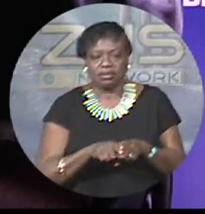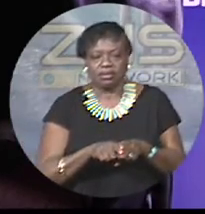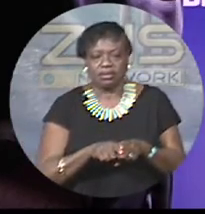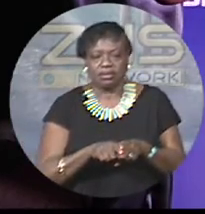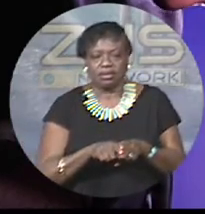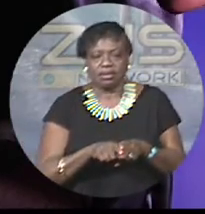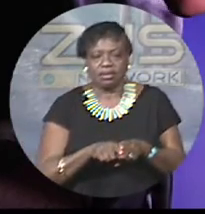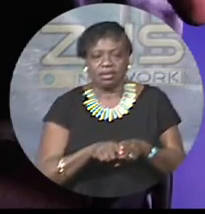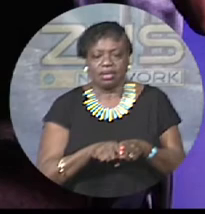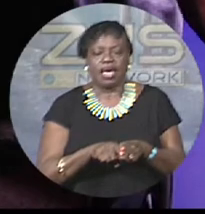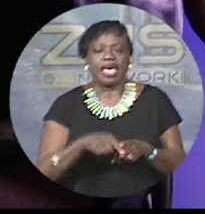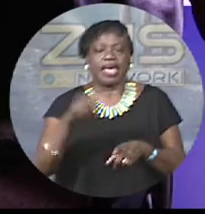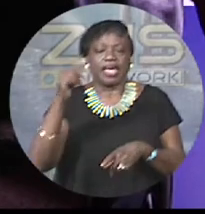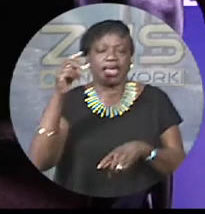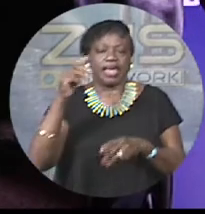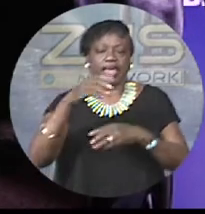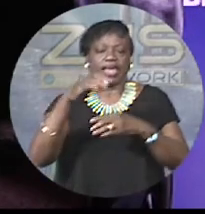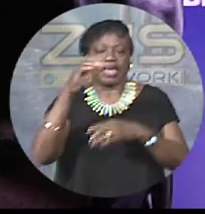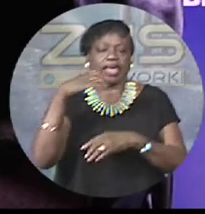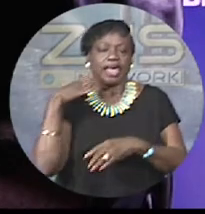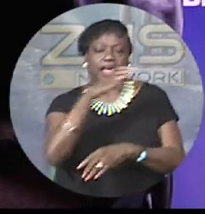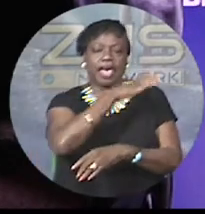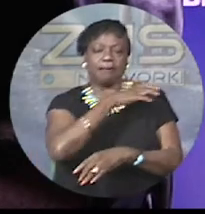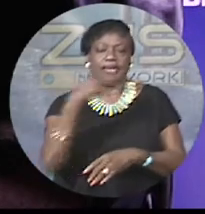as cabinet ministers.